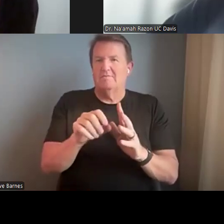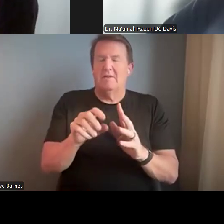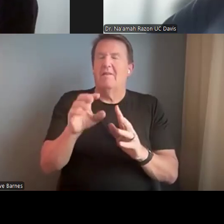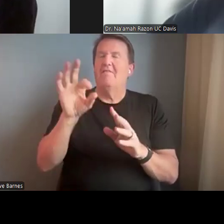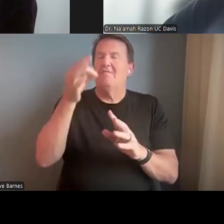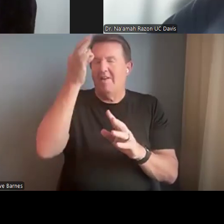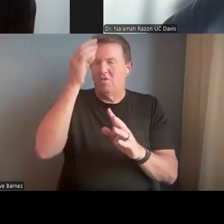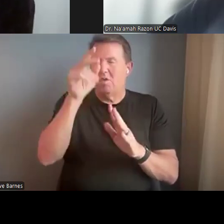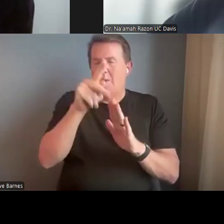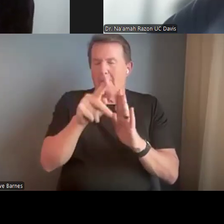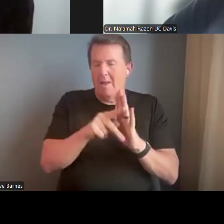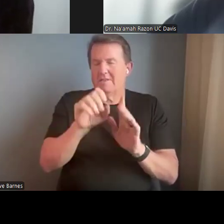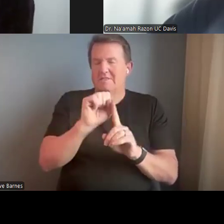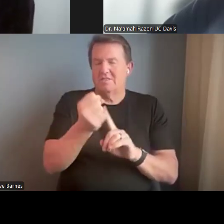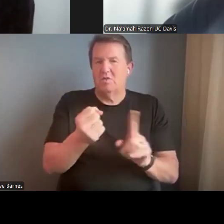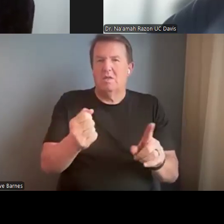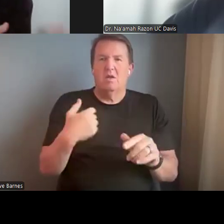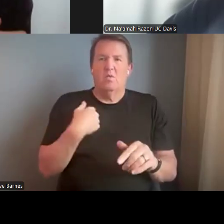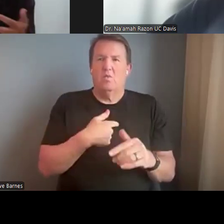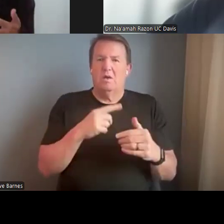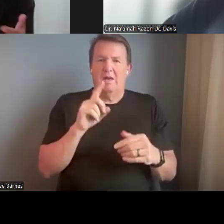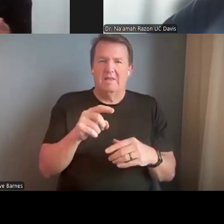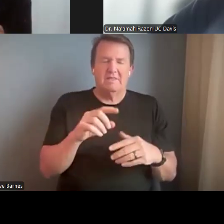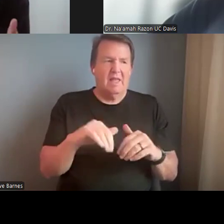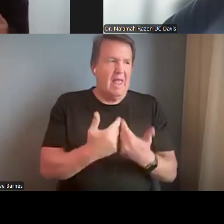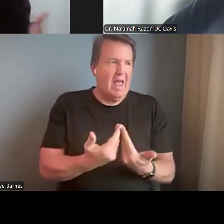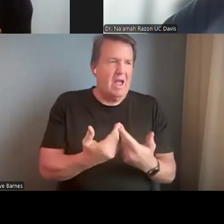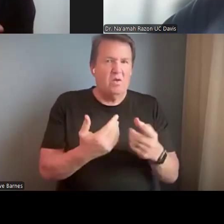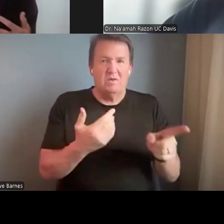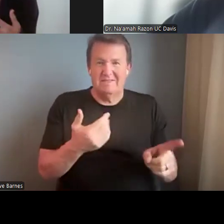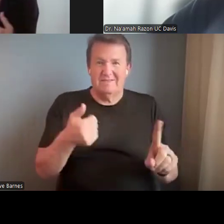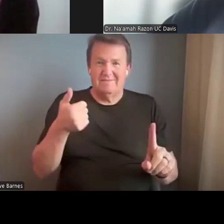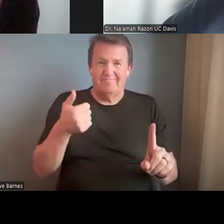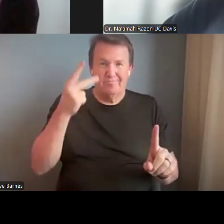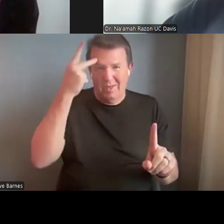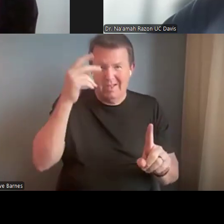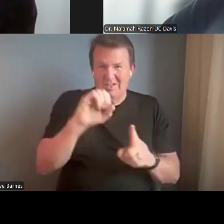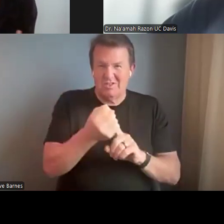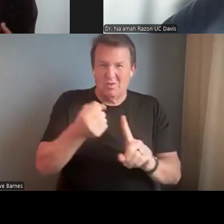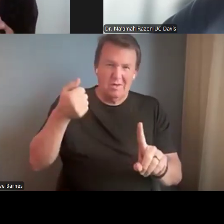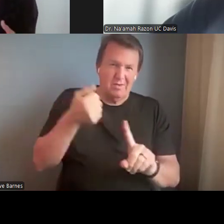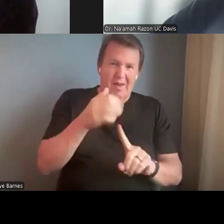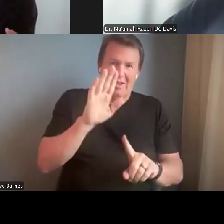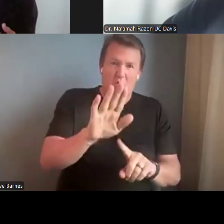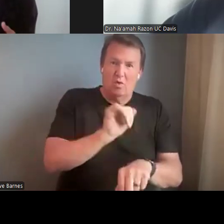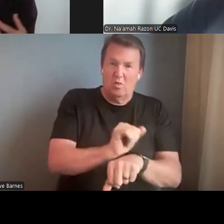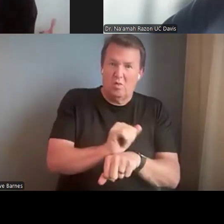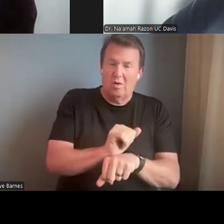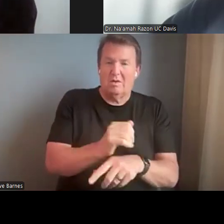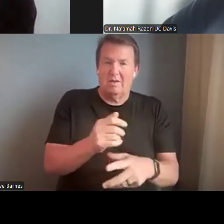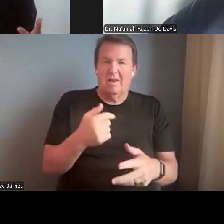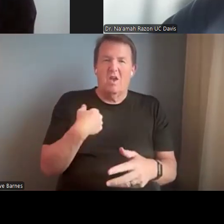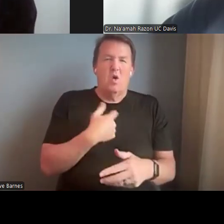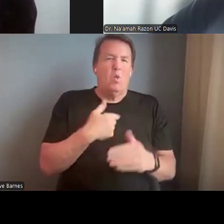interview we're asking how has the political situation impacted you or your work, depending if it's a caregiver or organization. So we're hoping to put